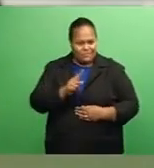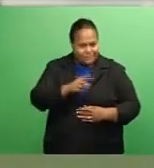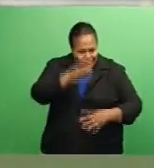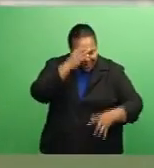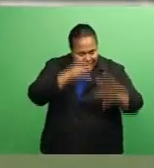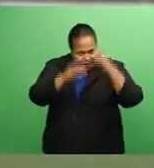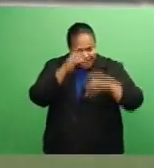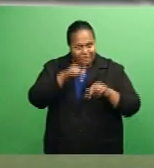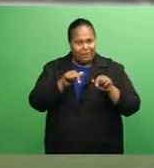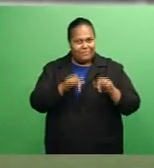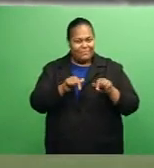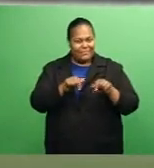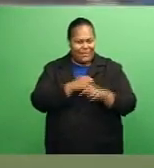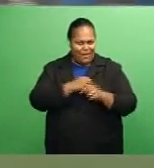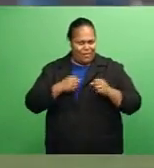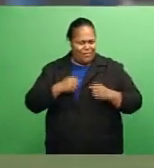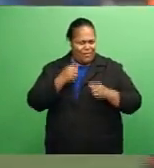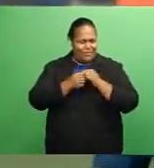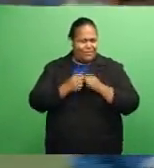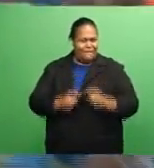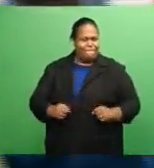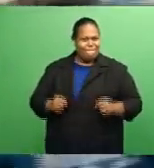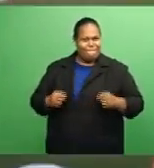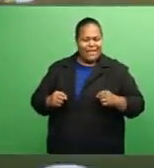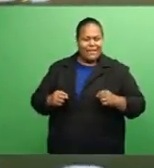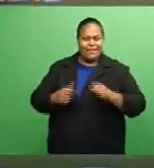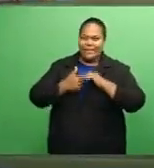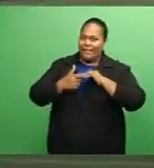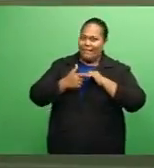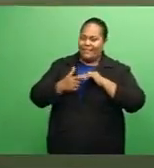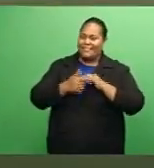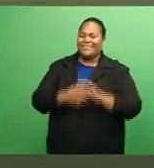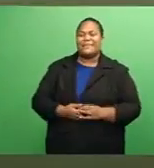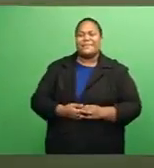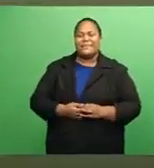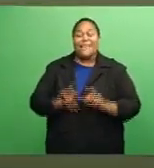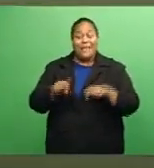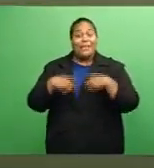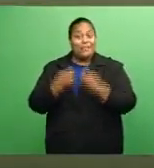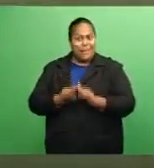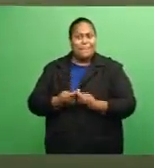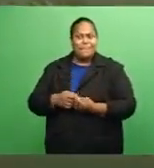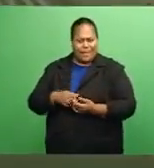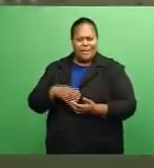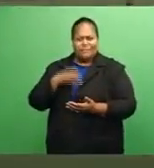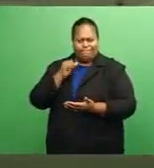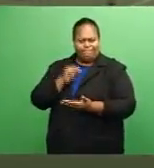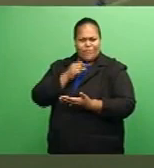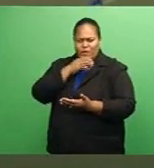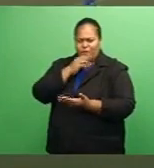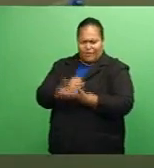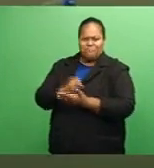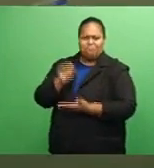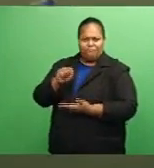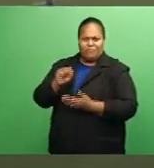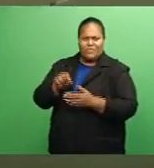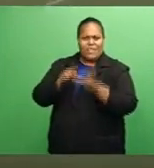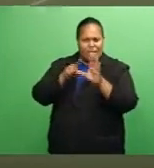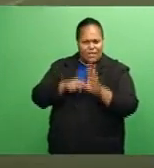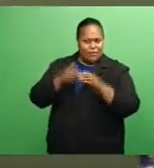especially fitness level. The team is optimistic that in the years to come, they will make it to the